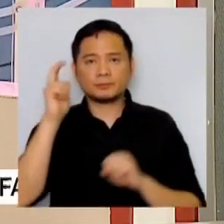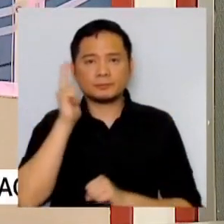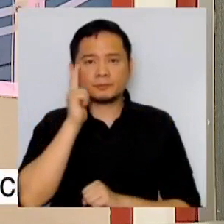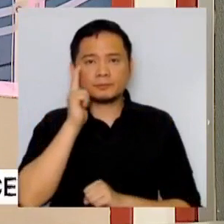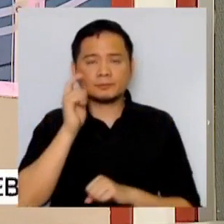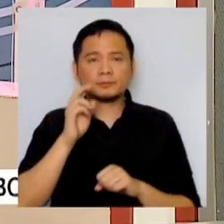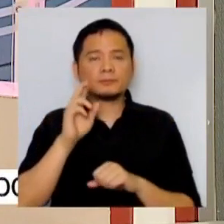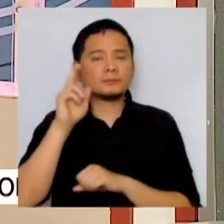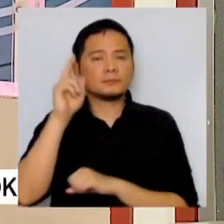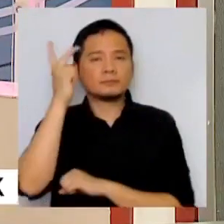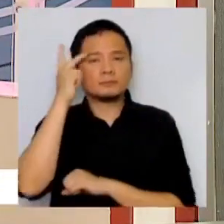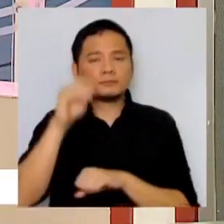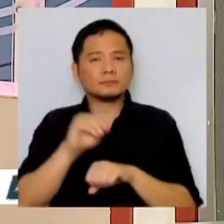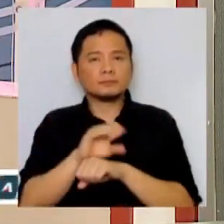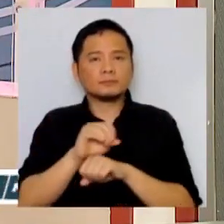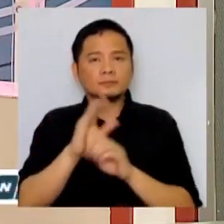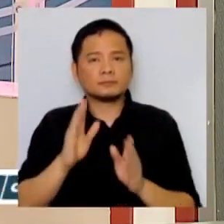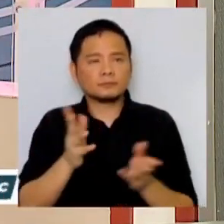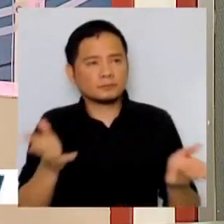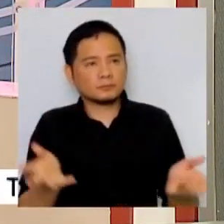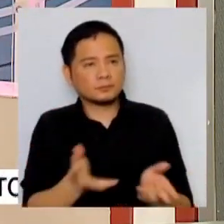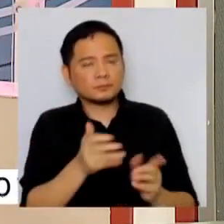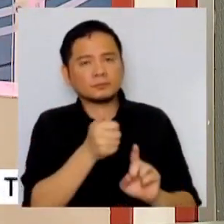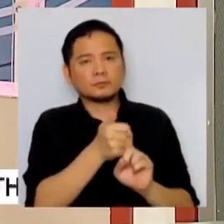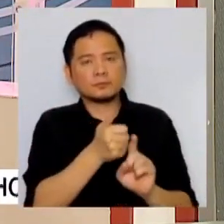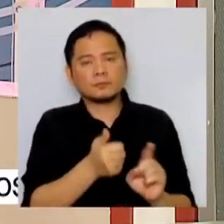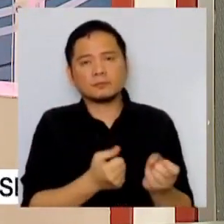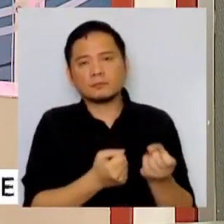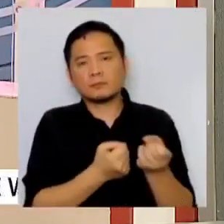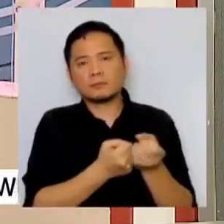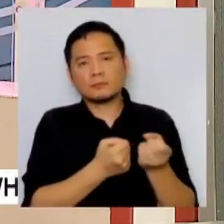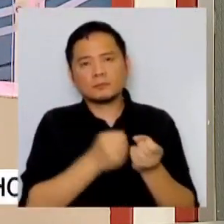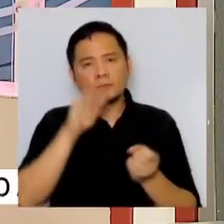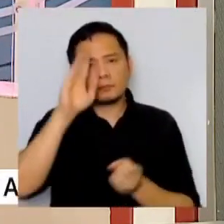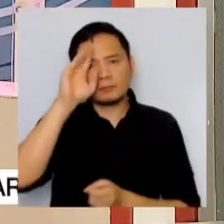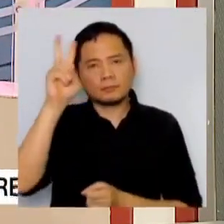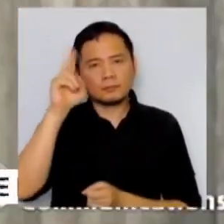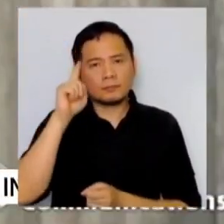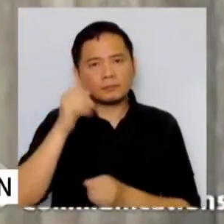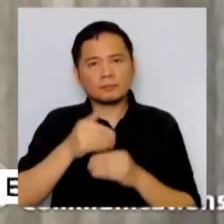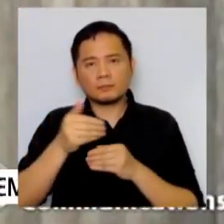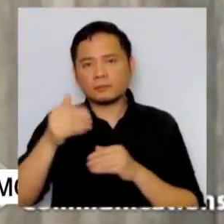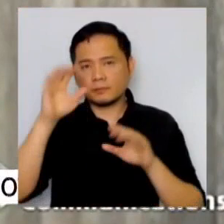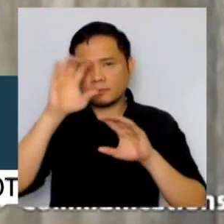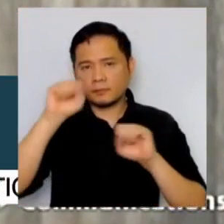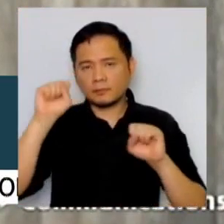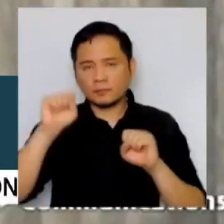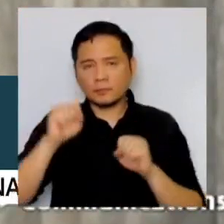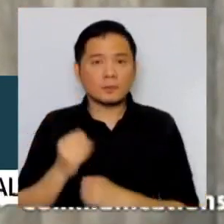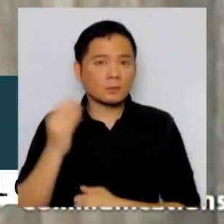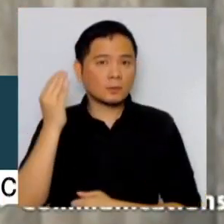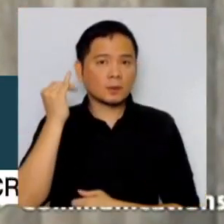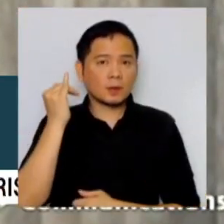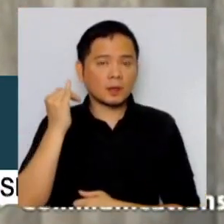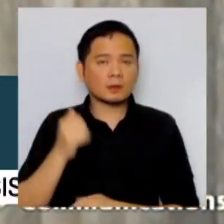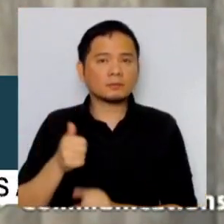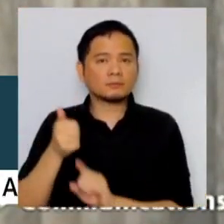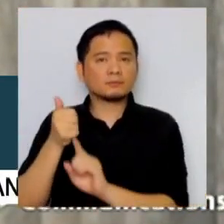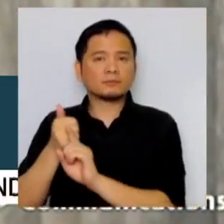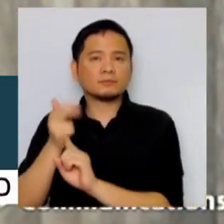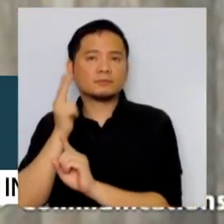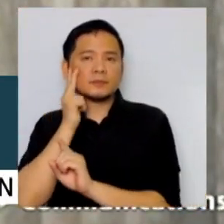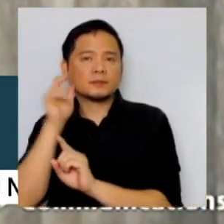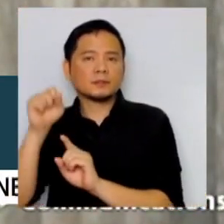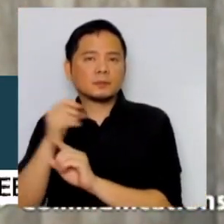to endorse Ferdinand Marcos Jr. as the next president. His reason? So the chief executive would be protected from possible